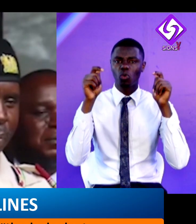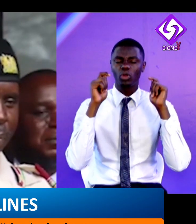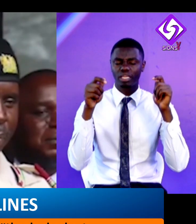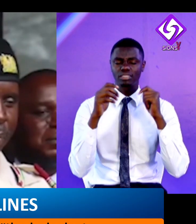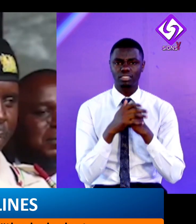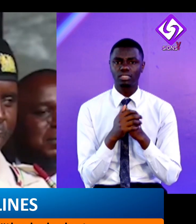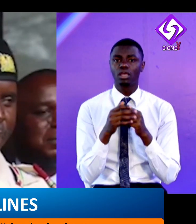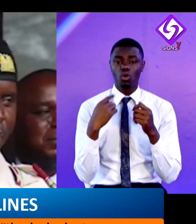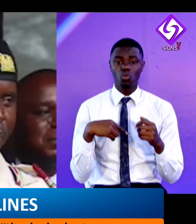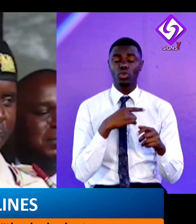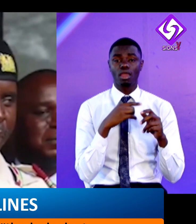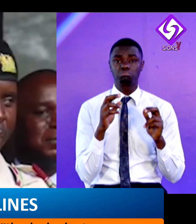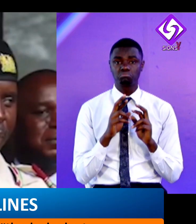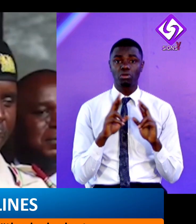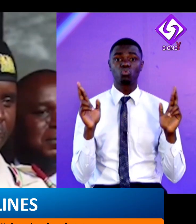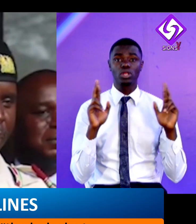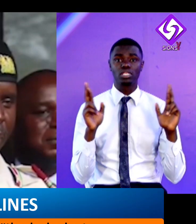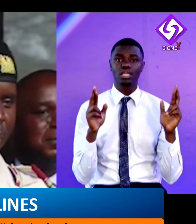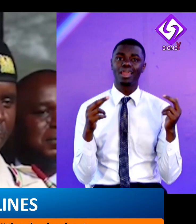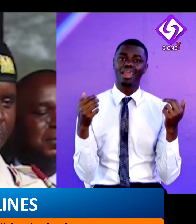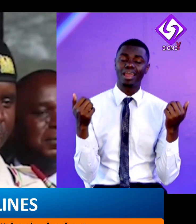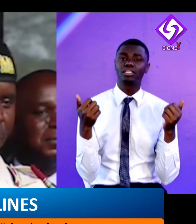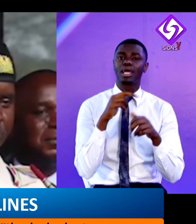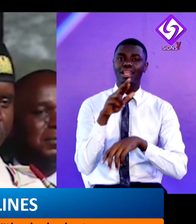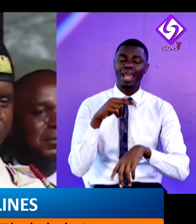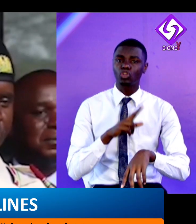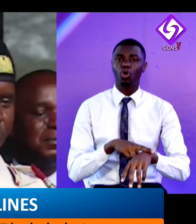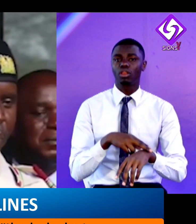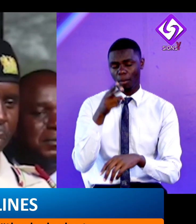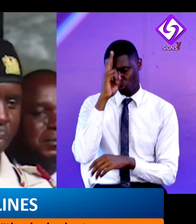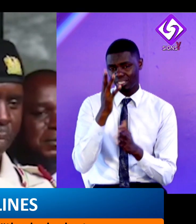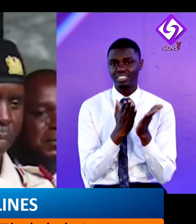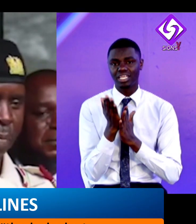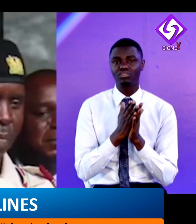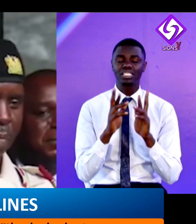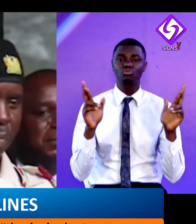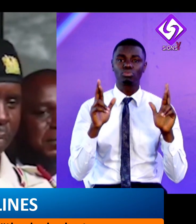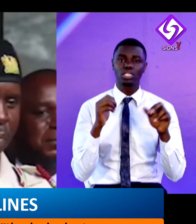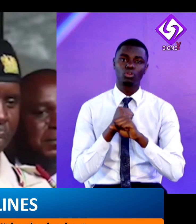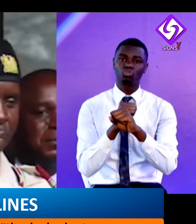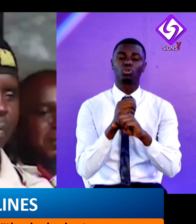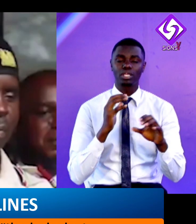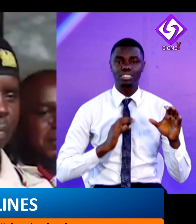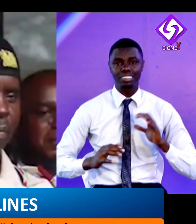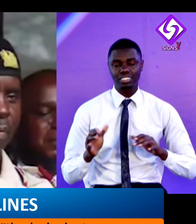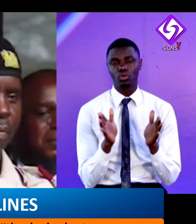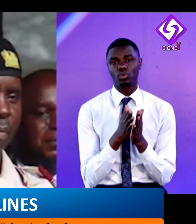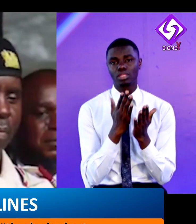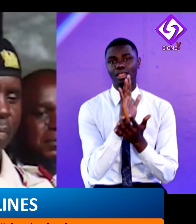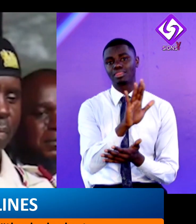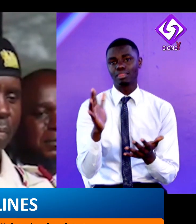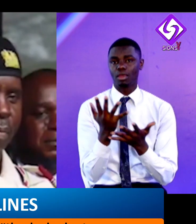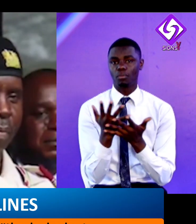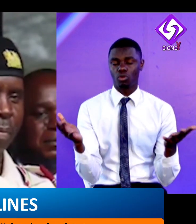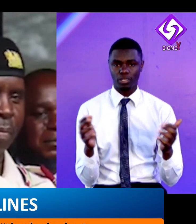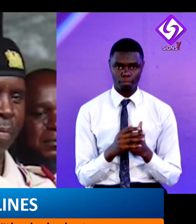prepared. And every other minute, the National Police Service is prepared to protect citizens and their property. We, of